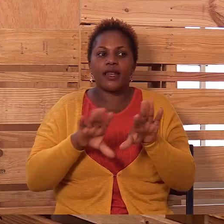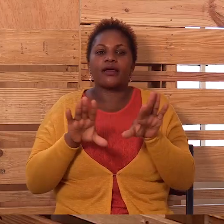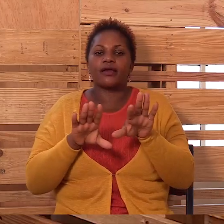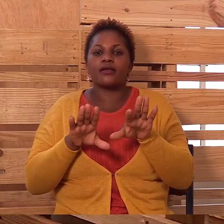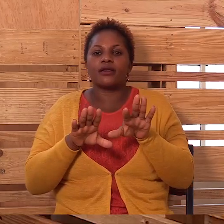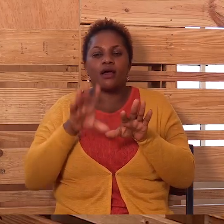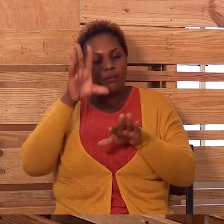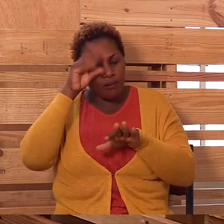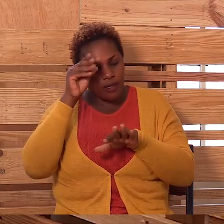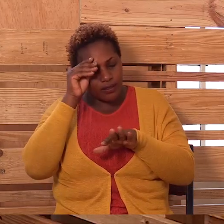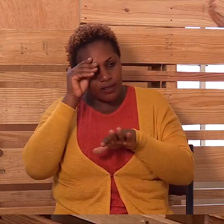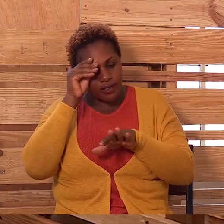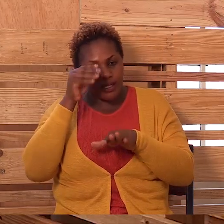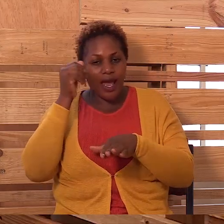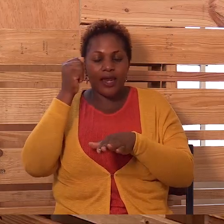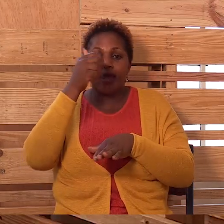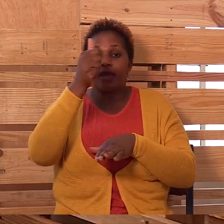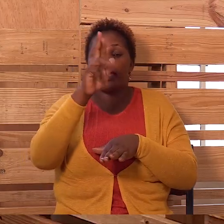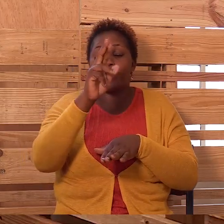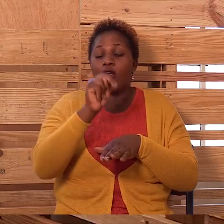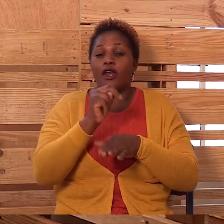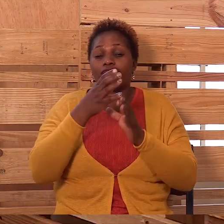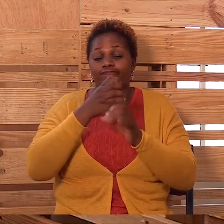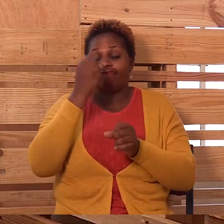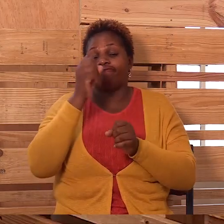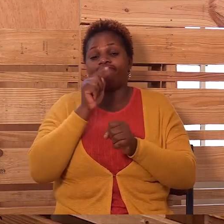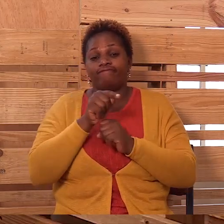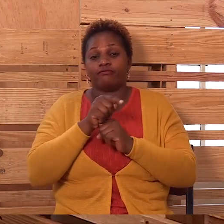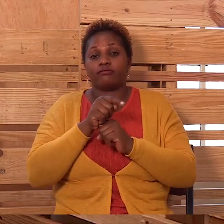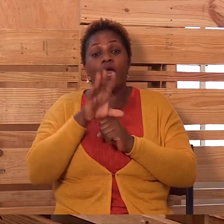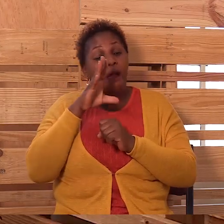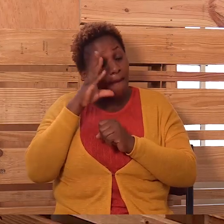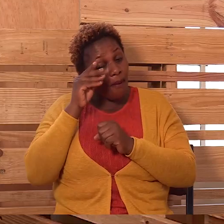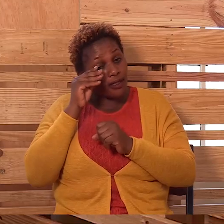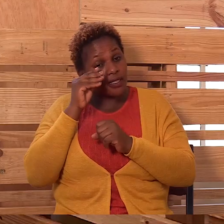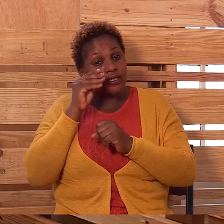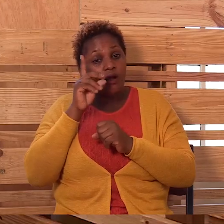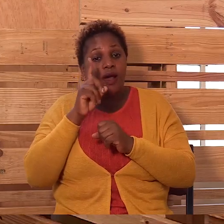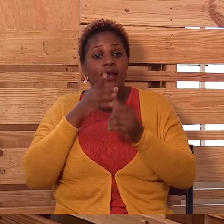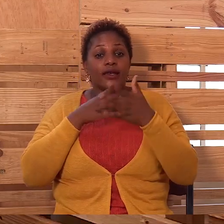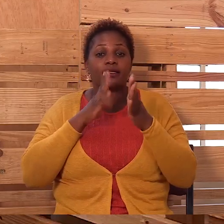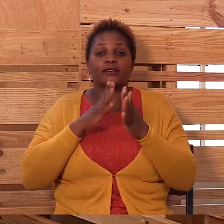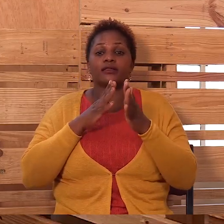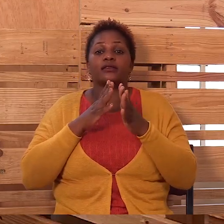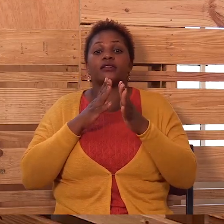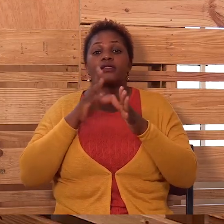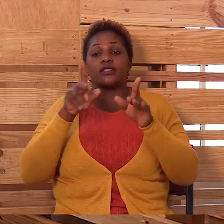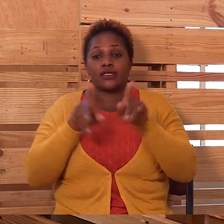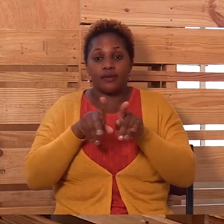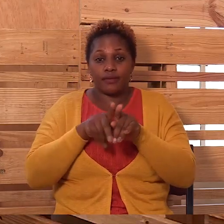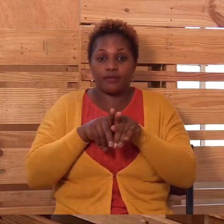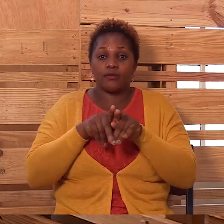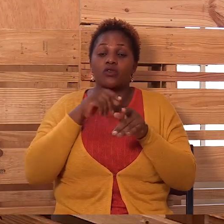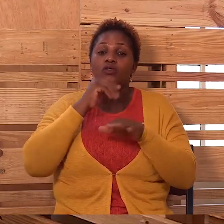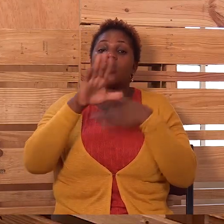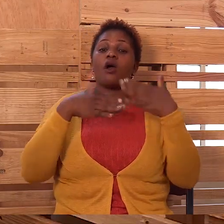Which leaders? Did you say Moses and Aaron? Well done. Moses is one of those leaders and Aaron is one of